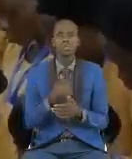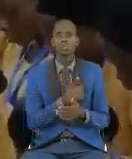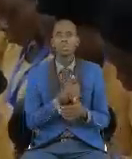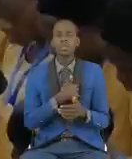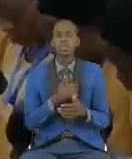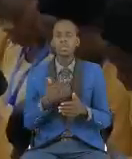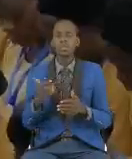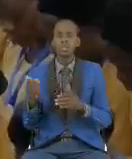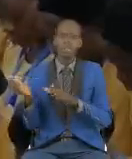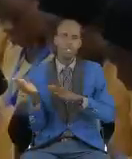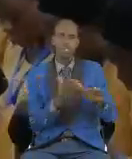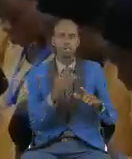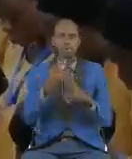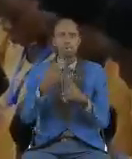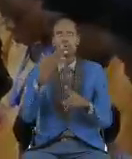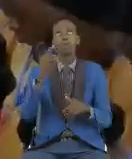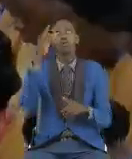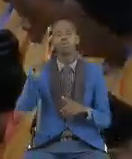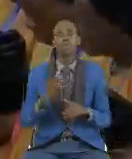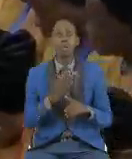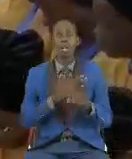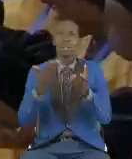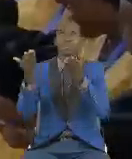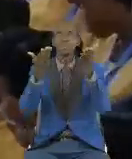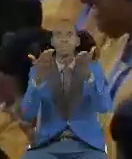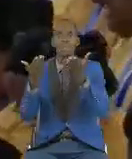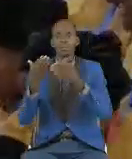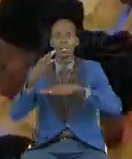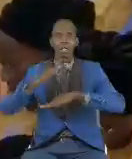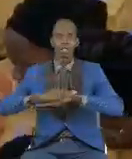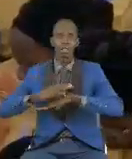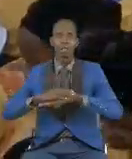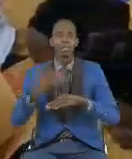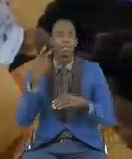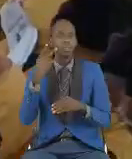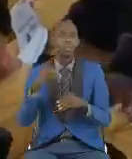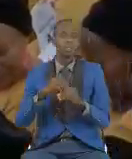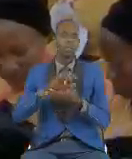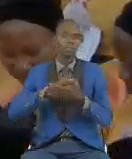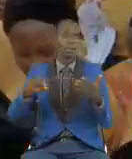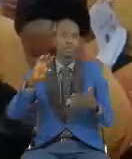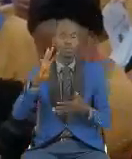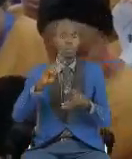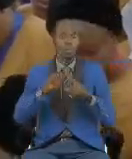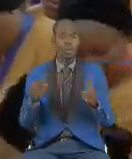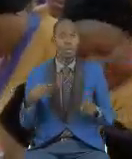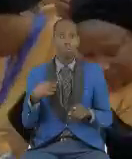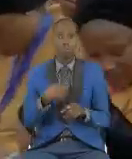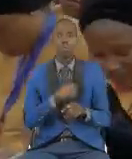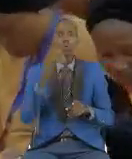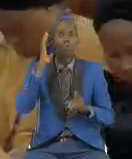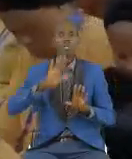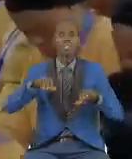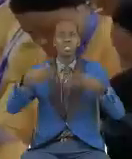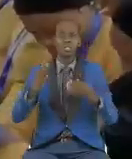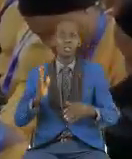God and serve tables. And then in verse 4, it tells us, but we will give